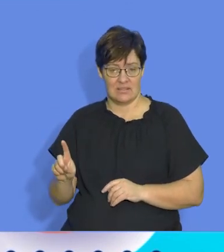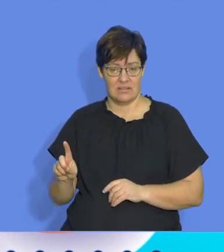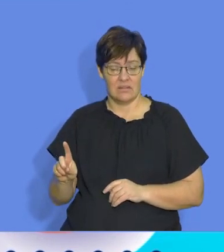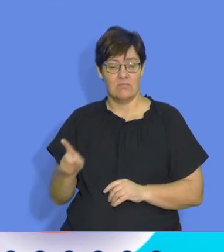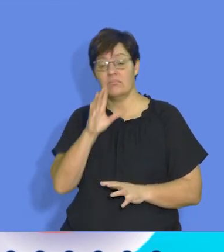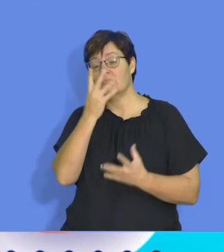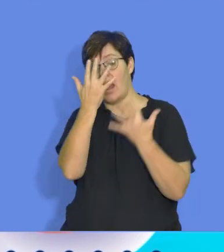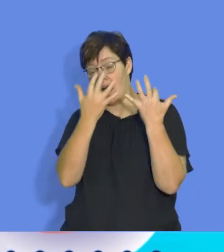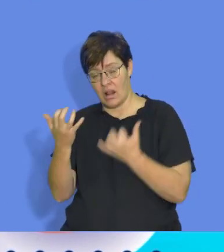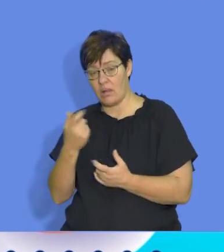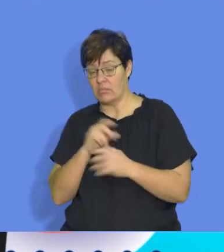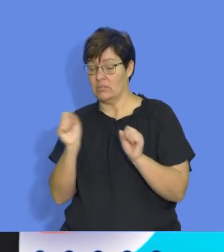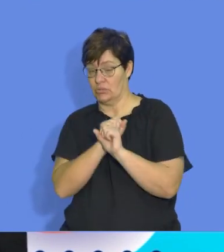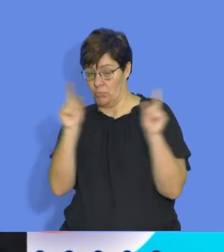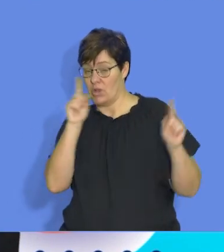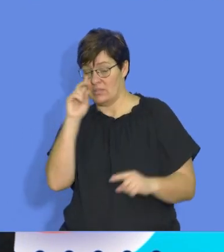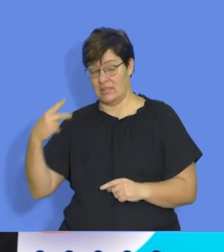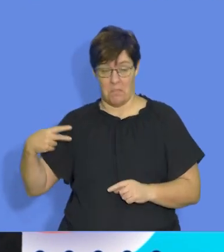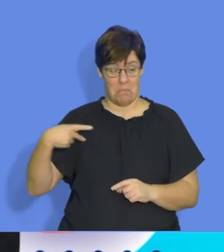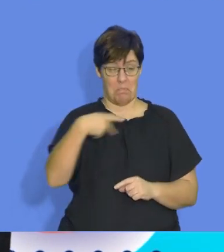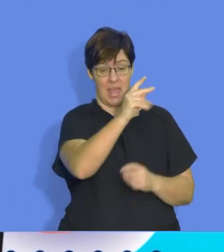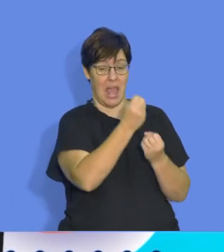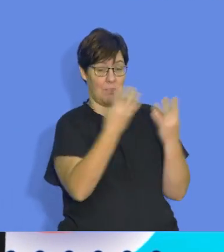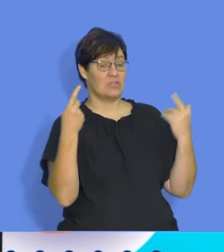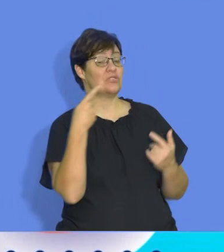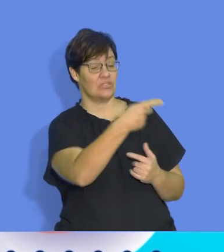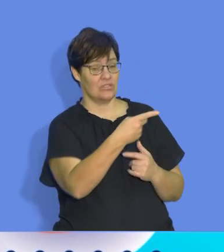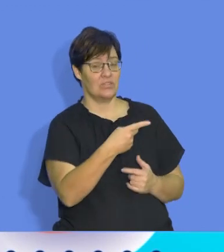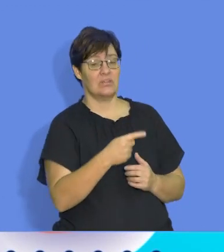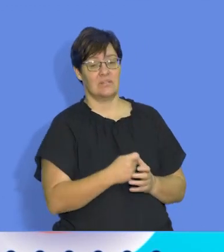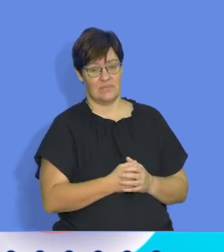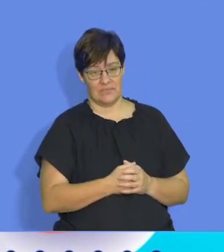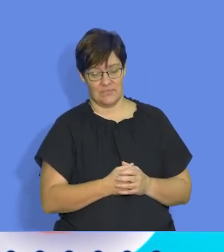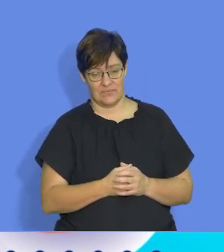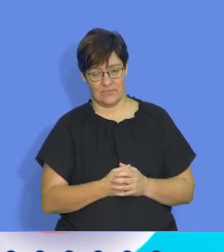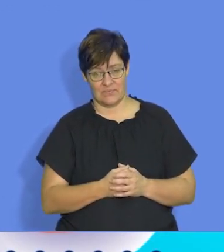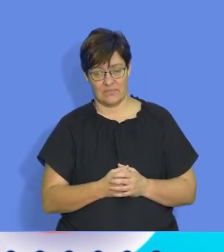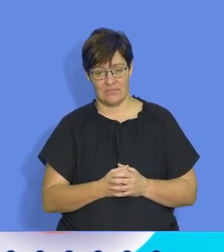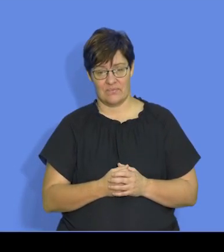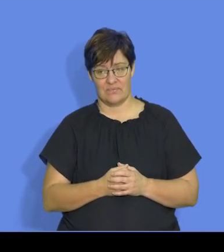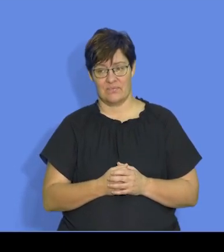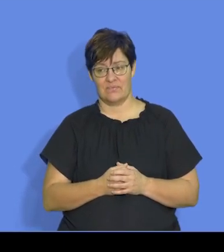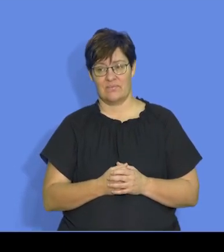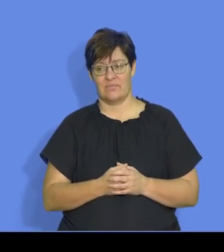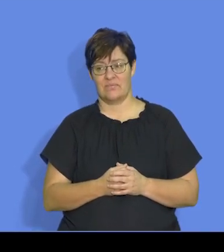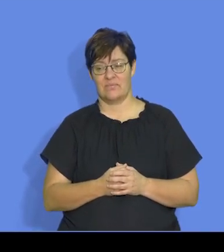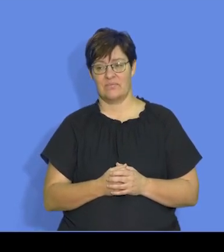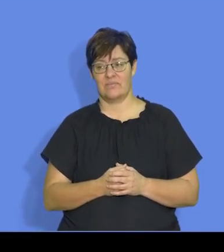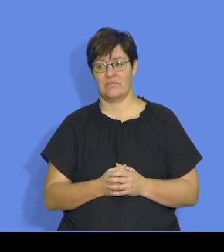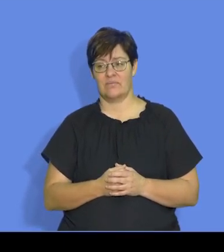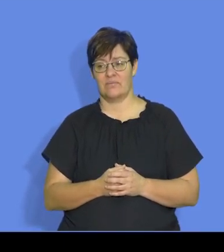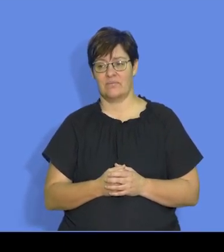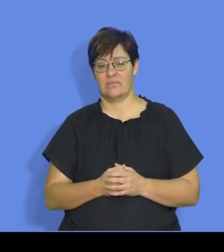to. You'll be very, very surprised to find out the amount that goes into the fuel levy. Right, then we said